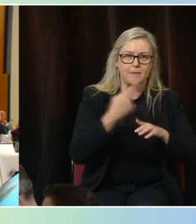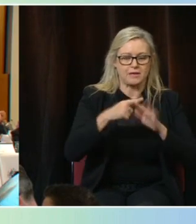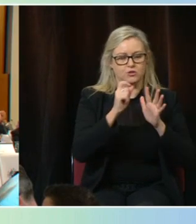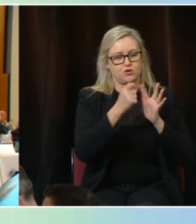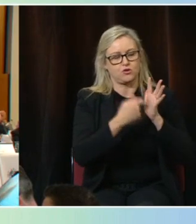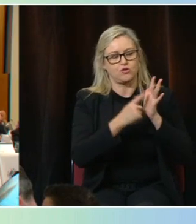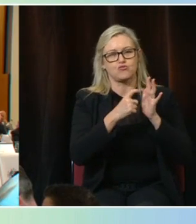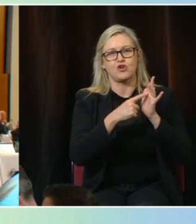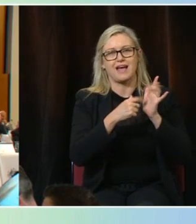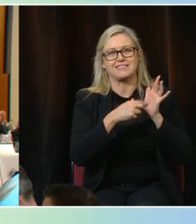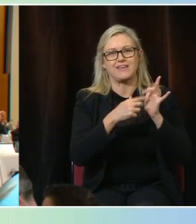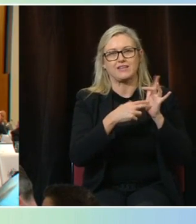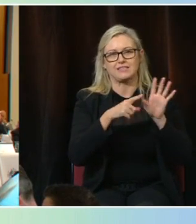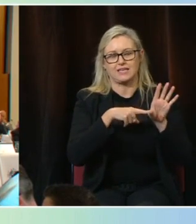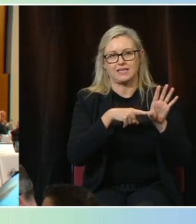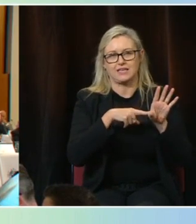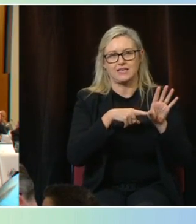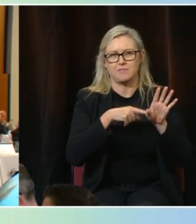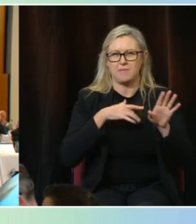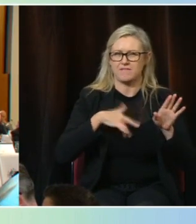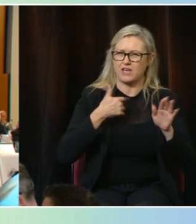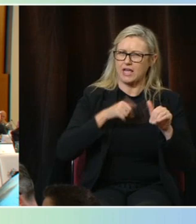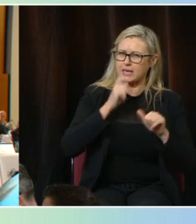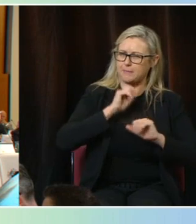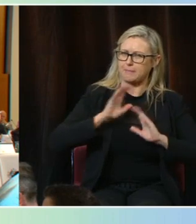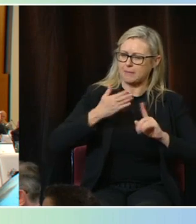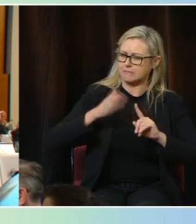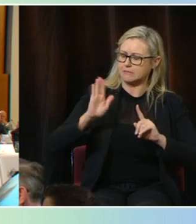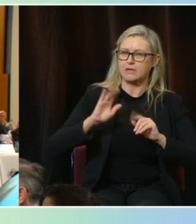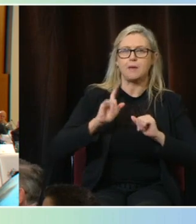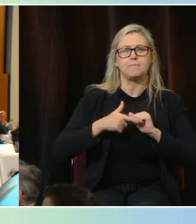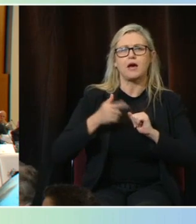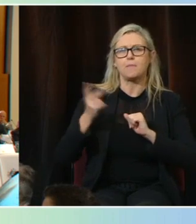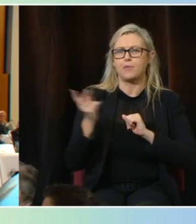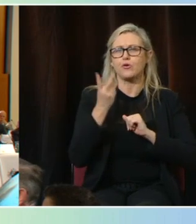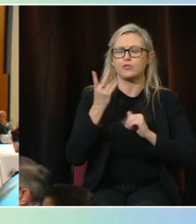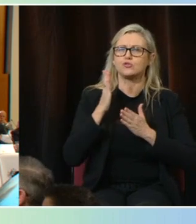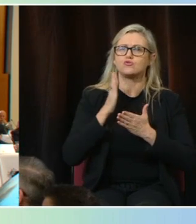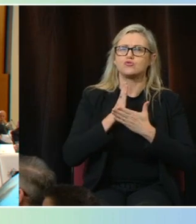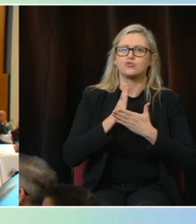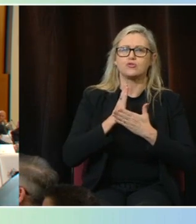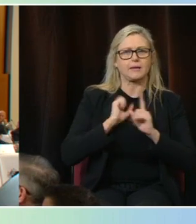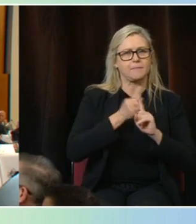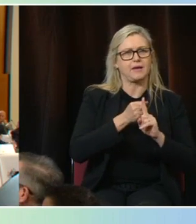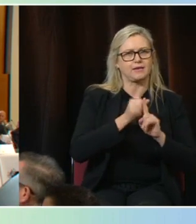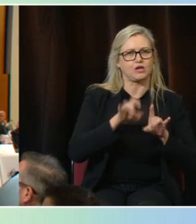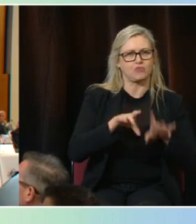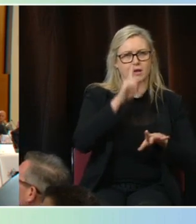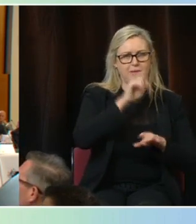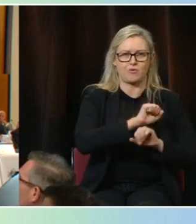Concepts But ultimately they are ones that have a real impact on the quality of life for each and every Australian